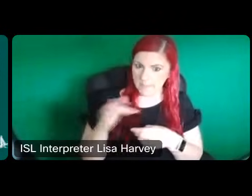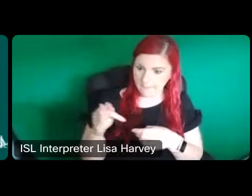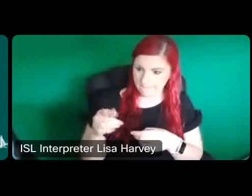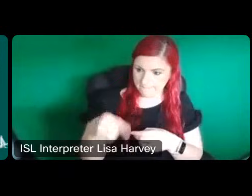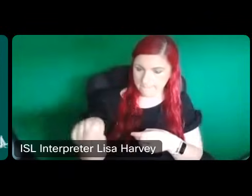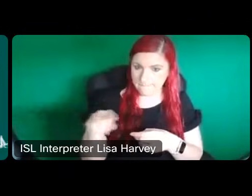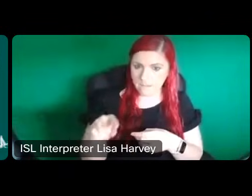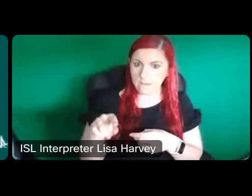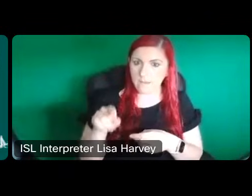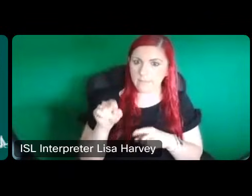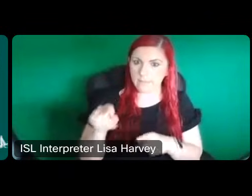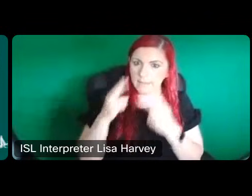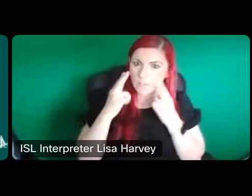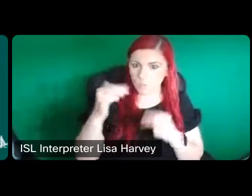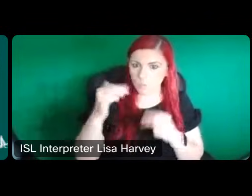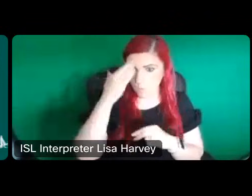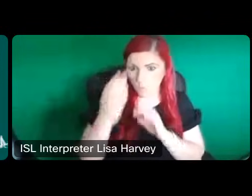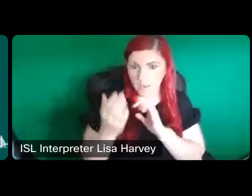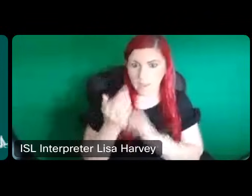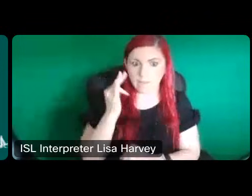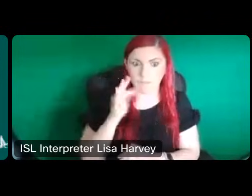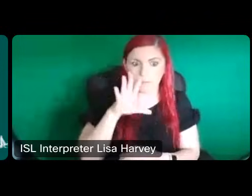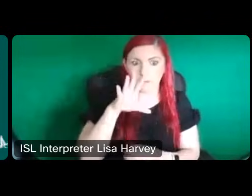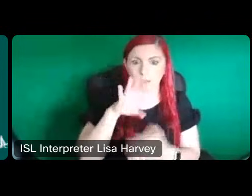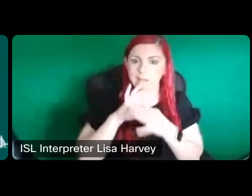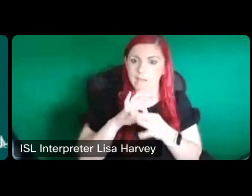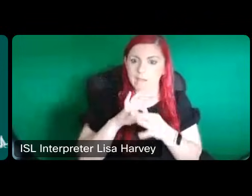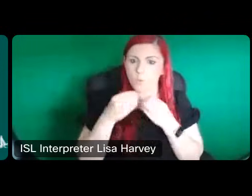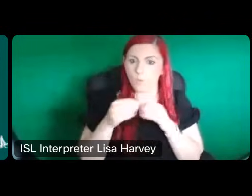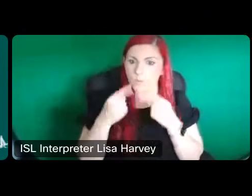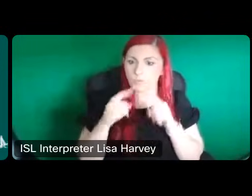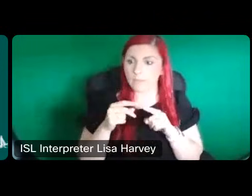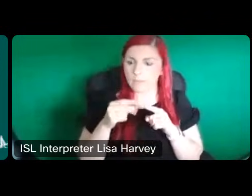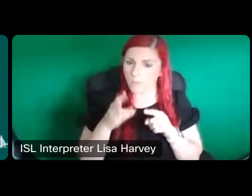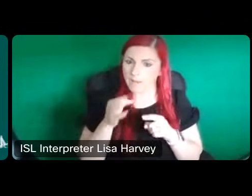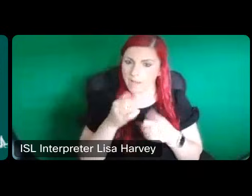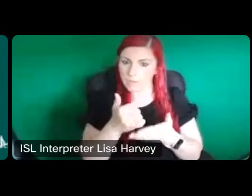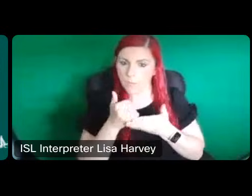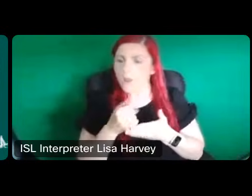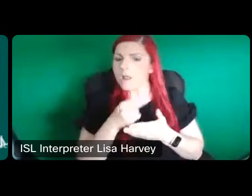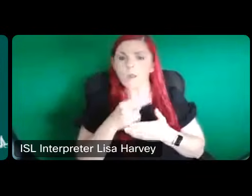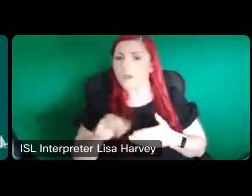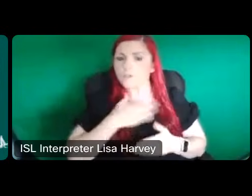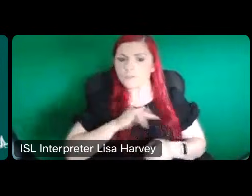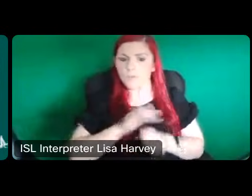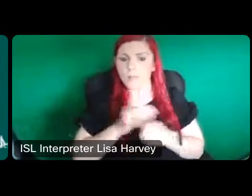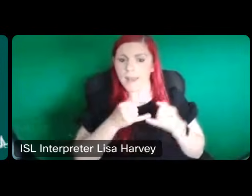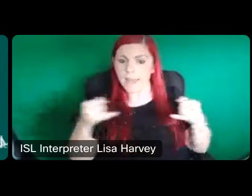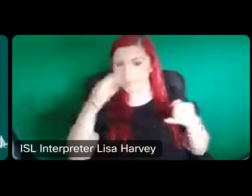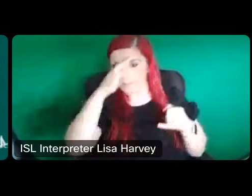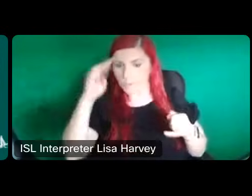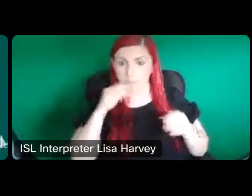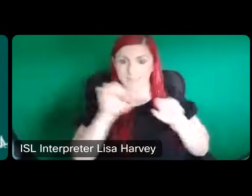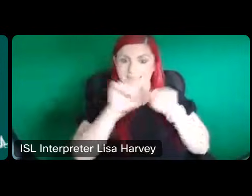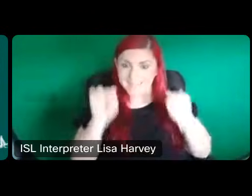must know when they engage in open disclosure that they're supported, not just by their line manager, but by the system as a